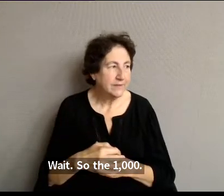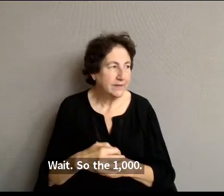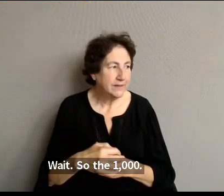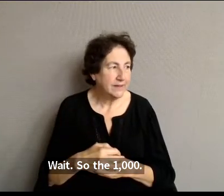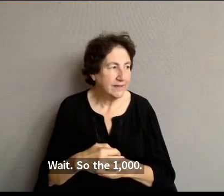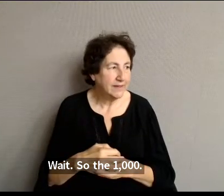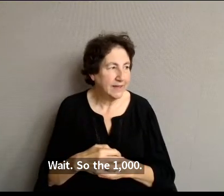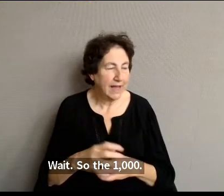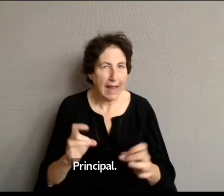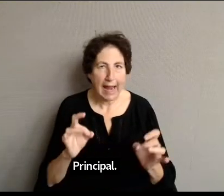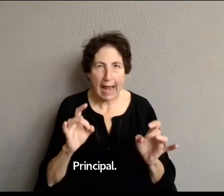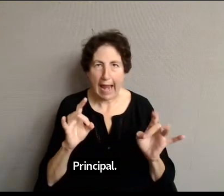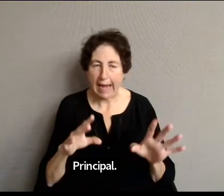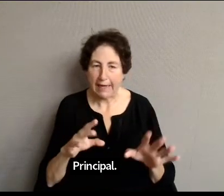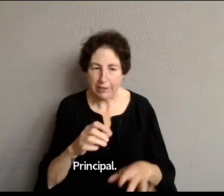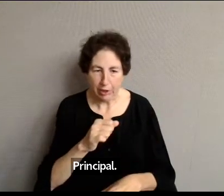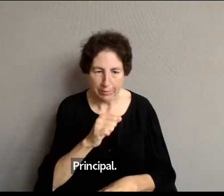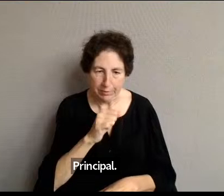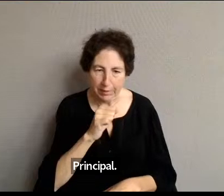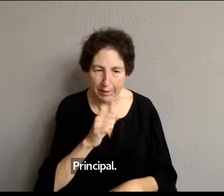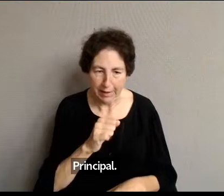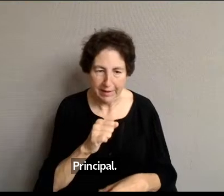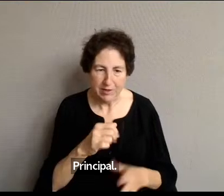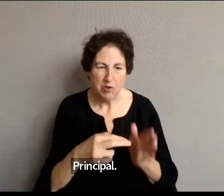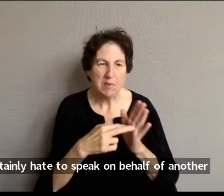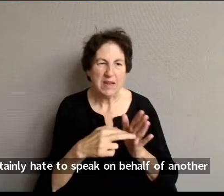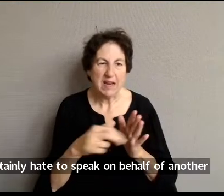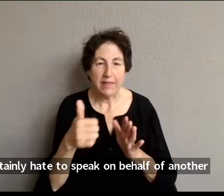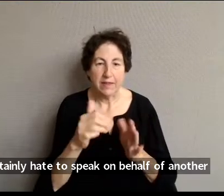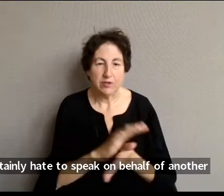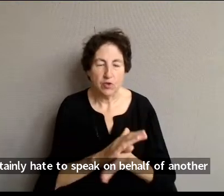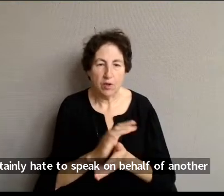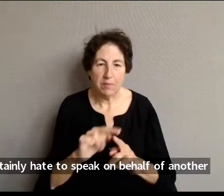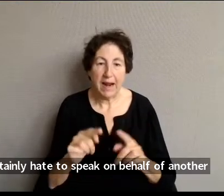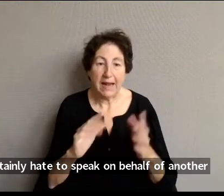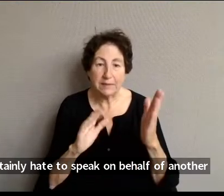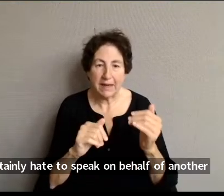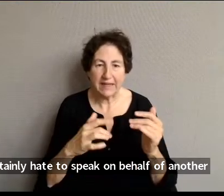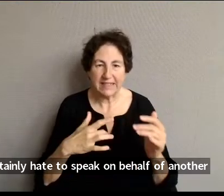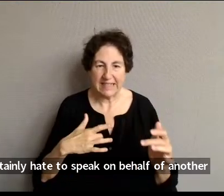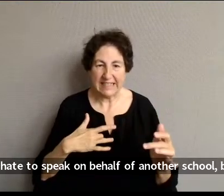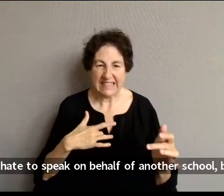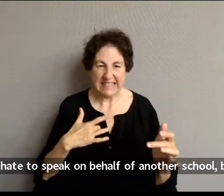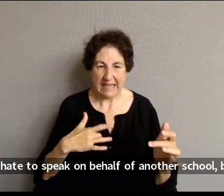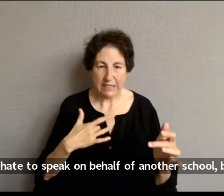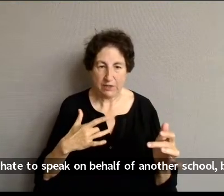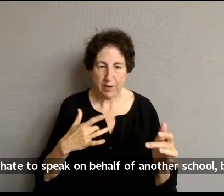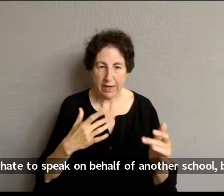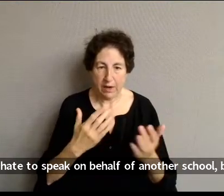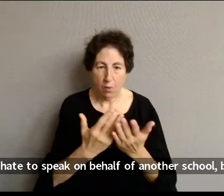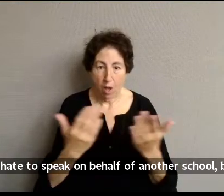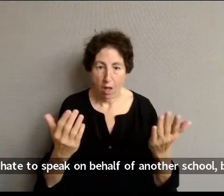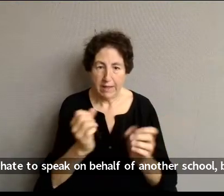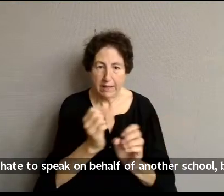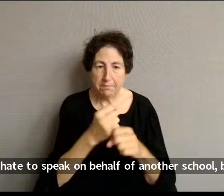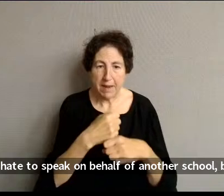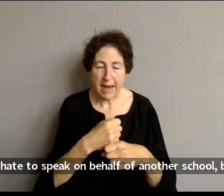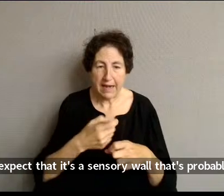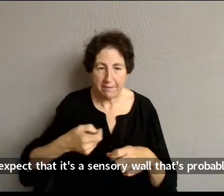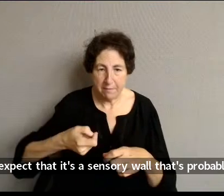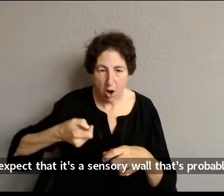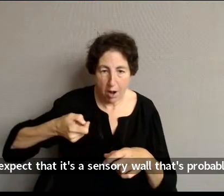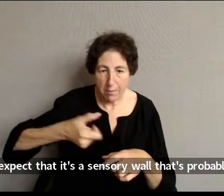Certainly hate to speak on behalf of another school, but I would expect that it's a sensory wall that's probably made of marbles and is